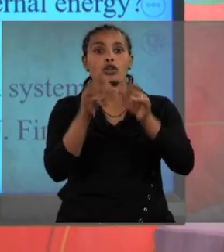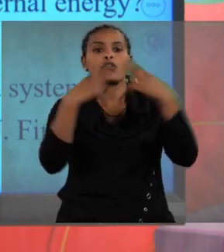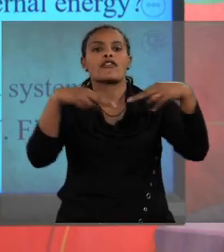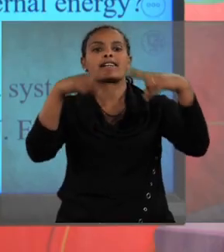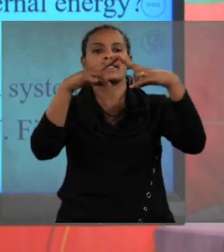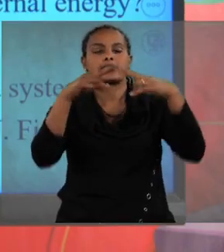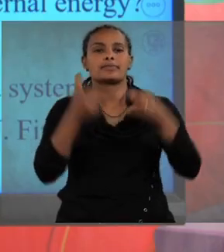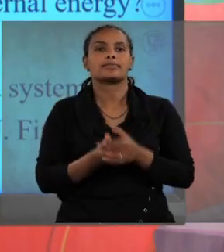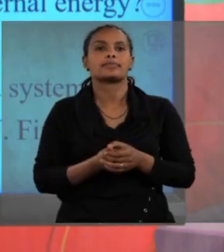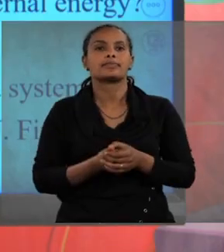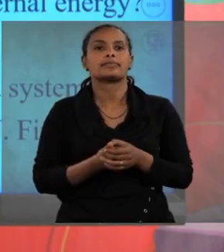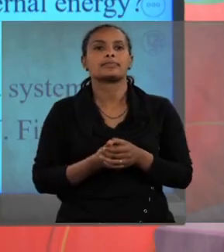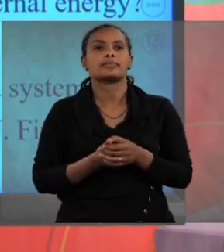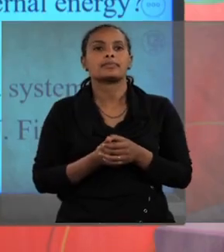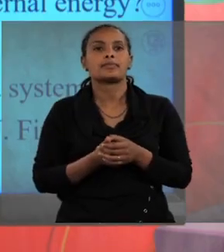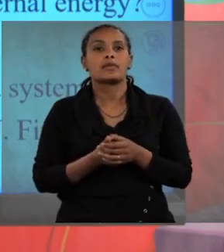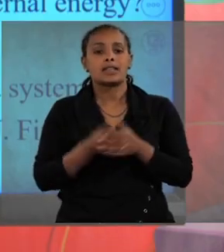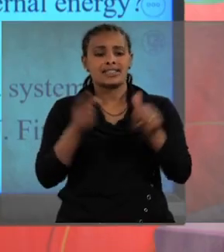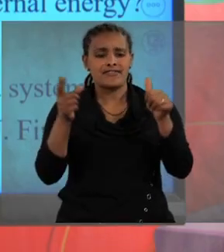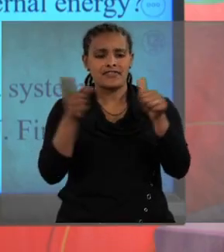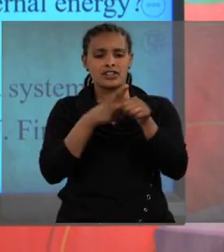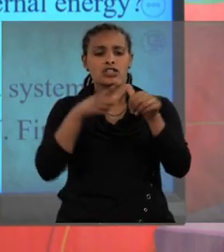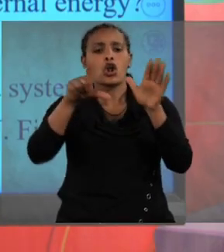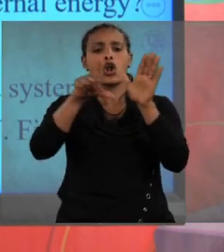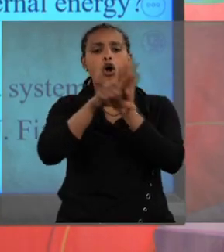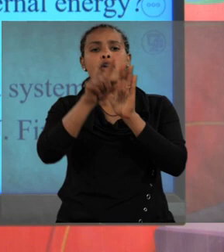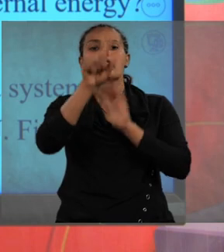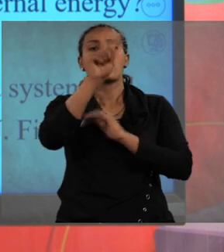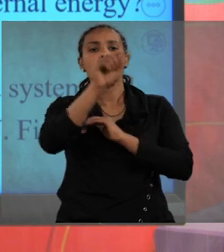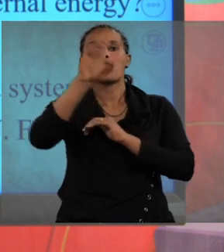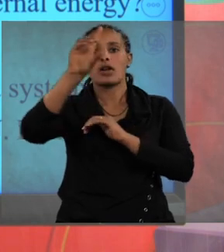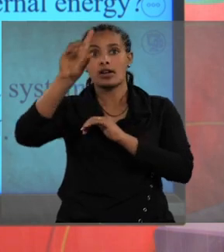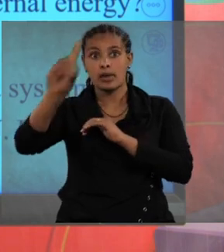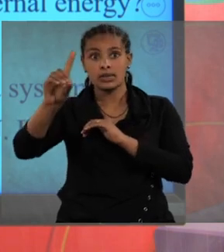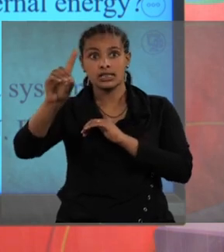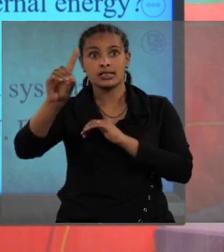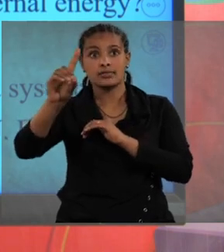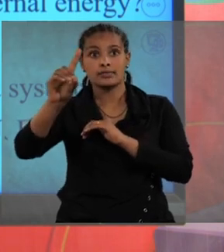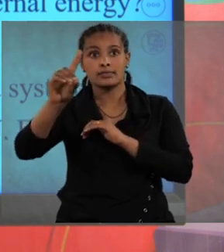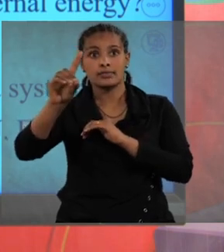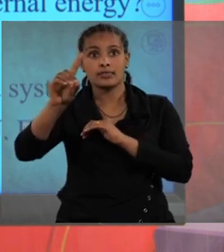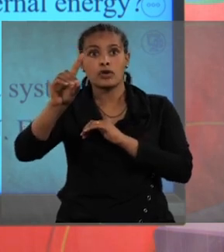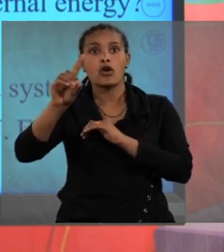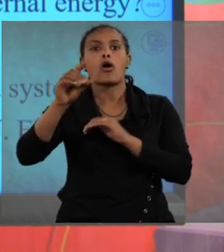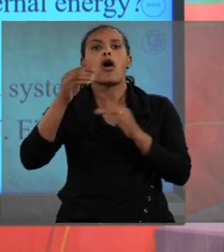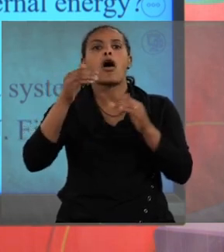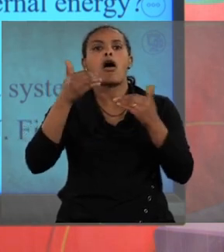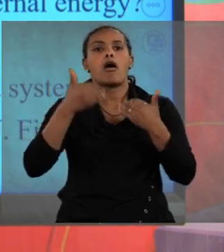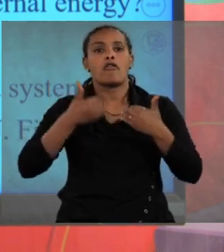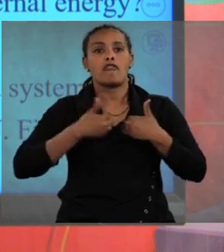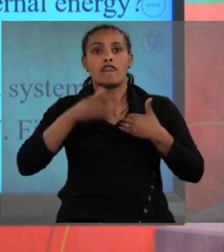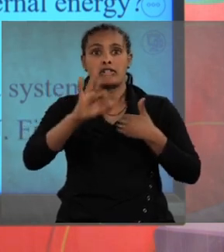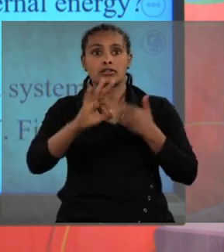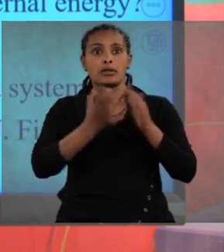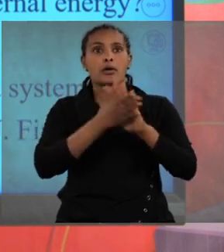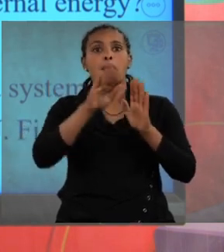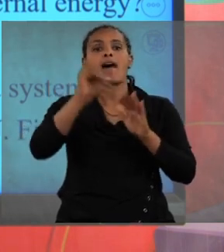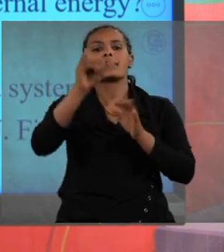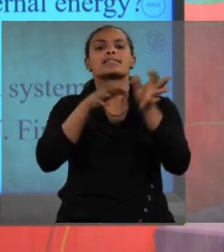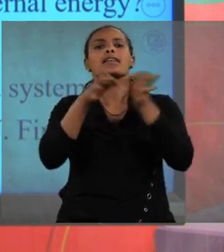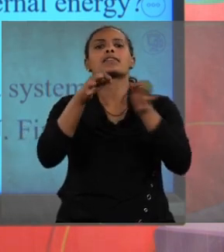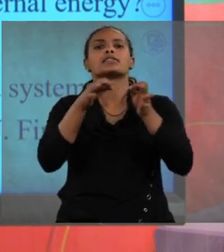universe. The first law of thermodynamics, often formulated by